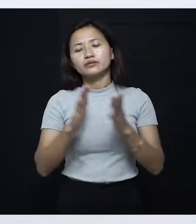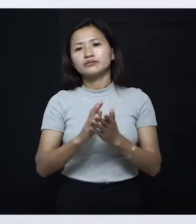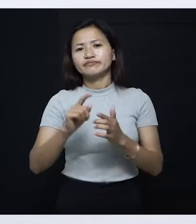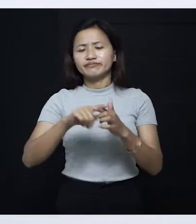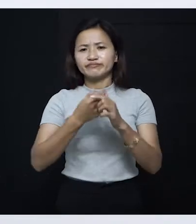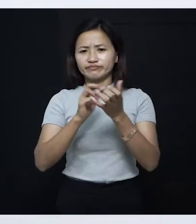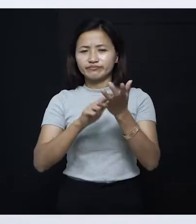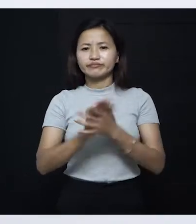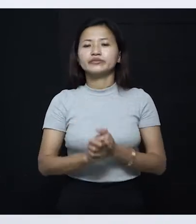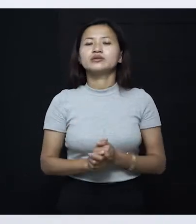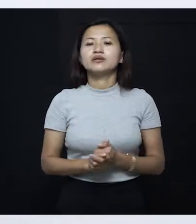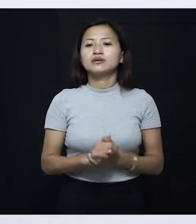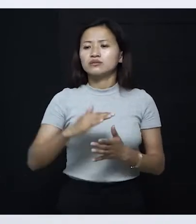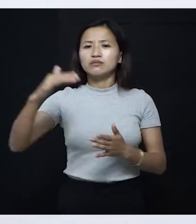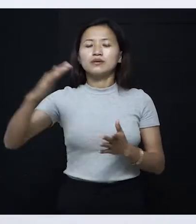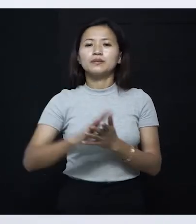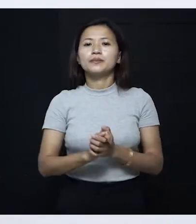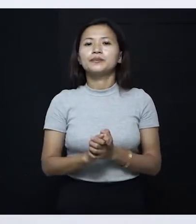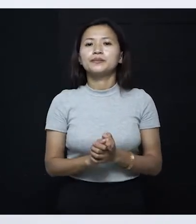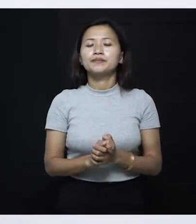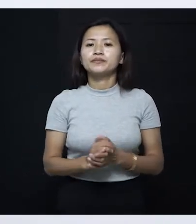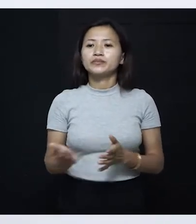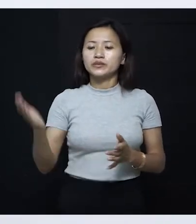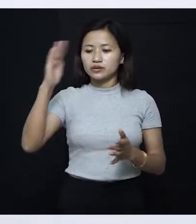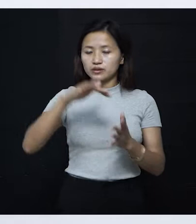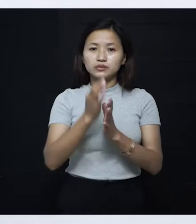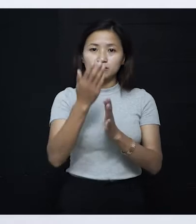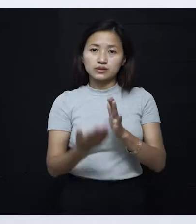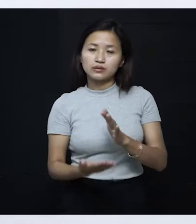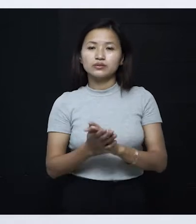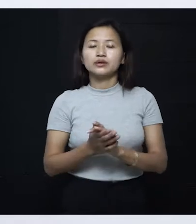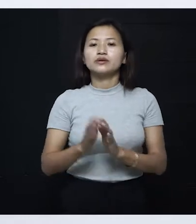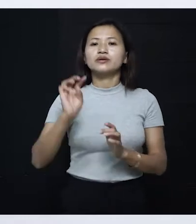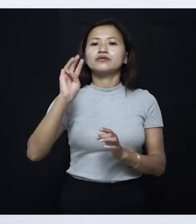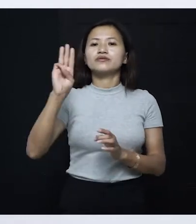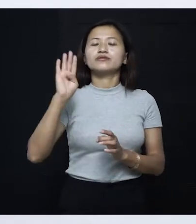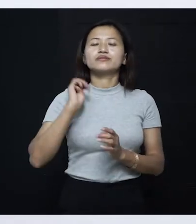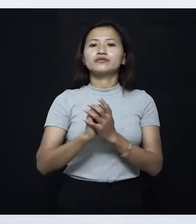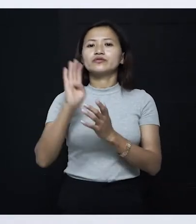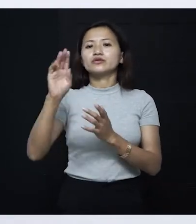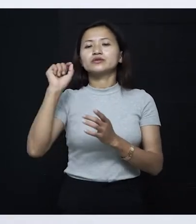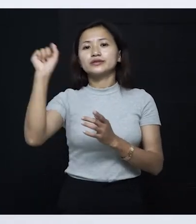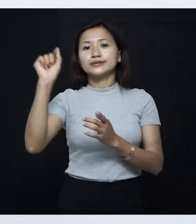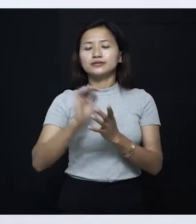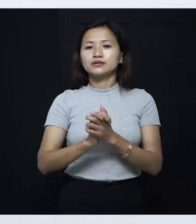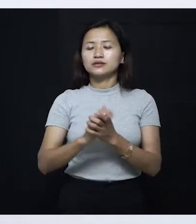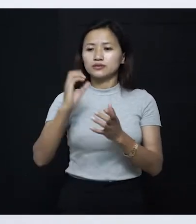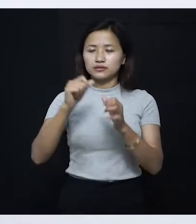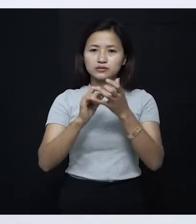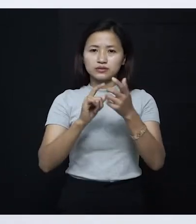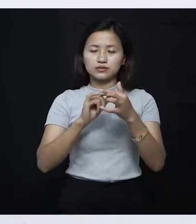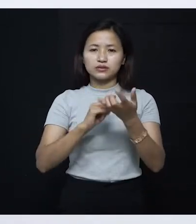and so on. So there the temperature is, it comes down between 4 degrees Celsius to 1 degree